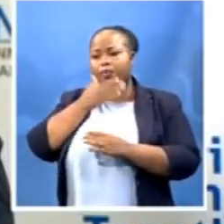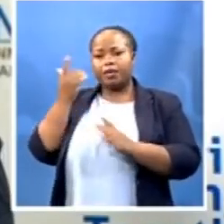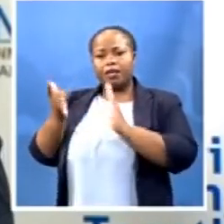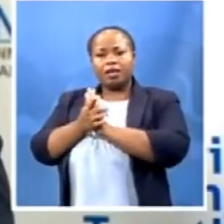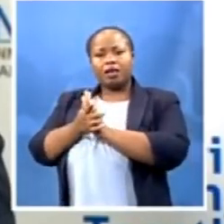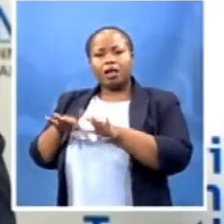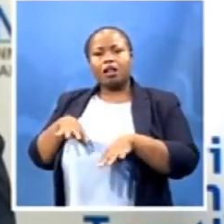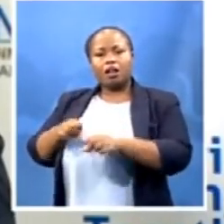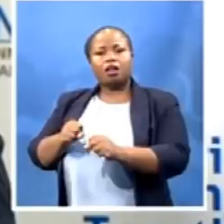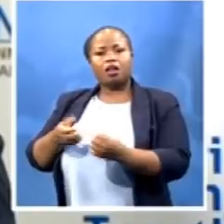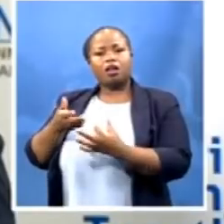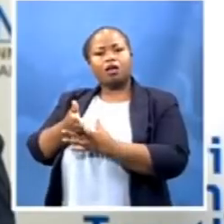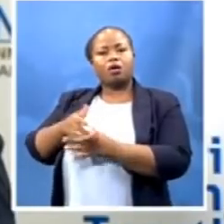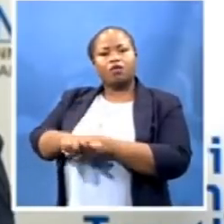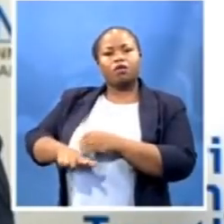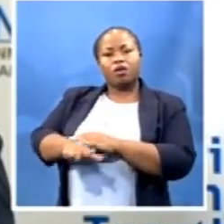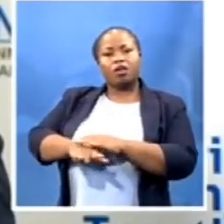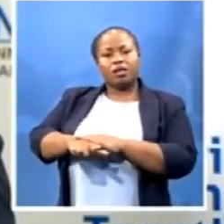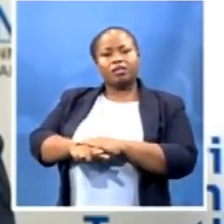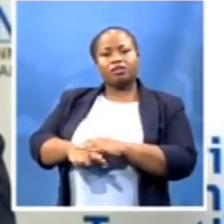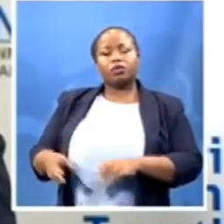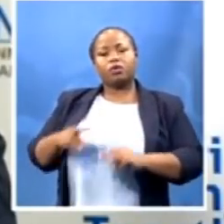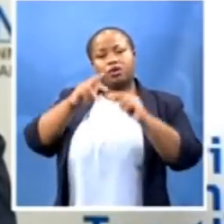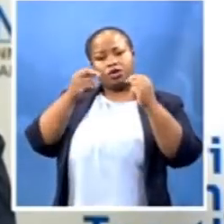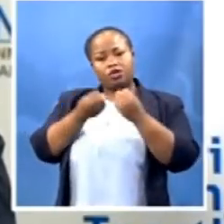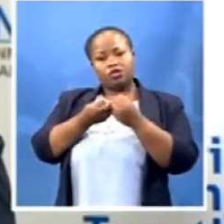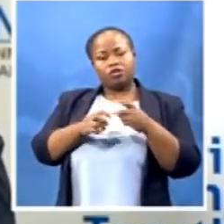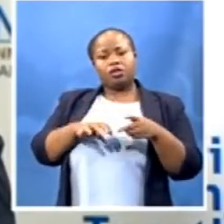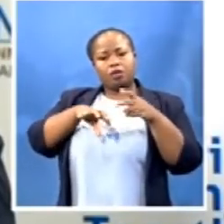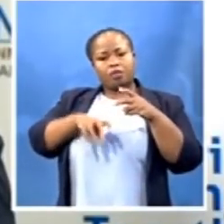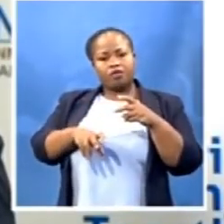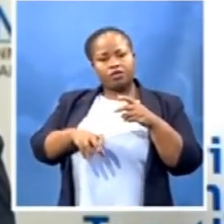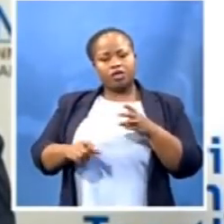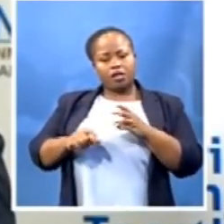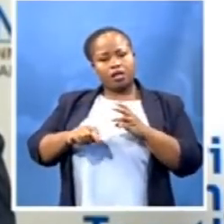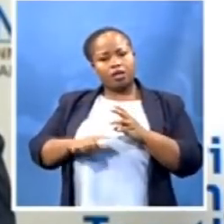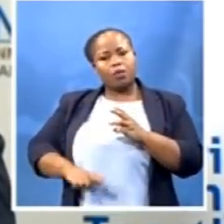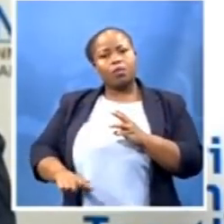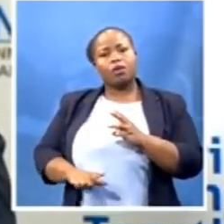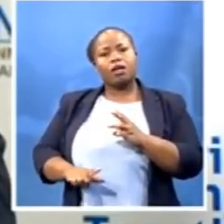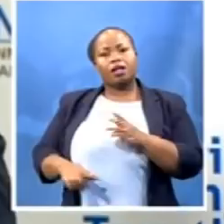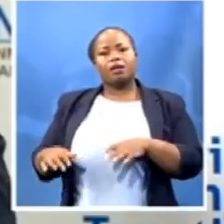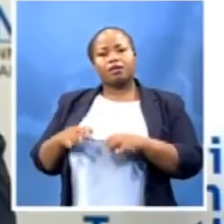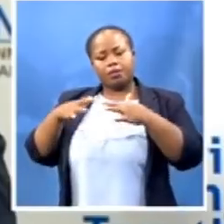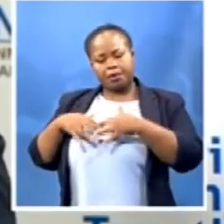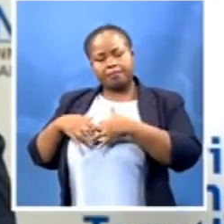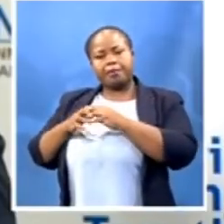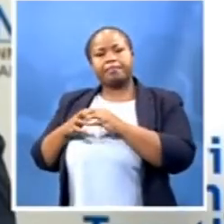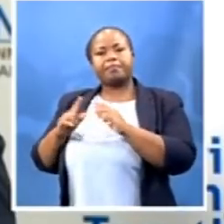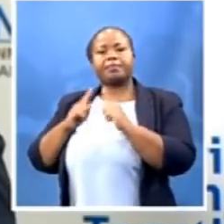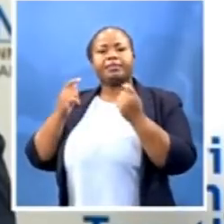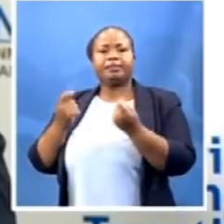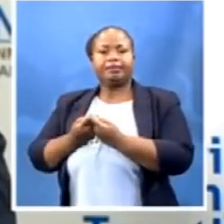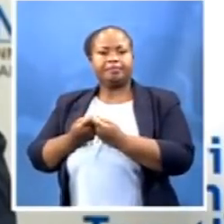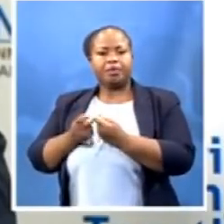an interdepartmental, multidisciplinary task team at the forefront. We have tasked the state law